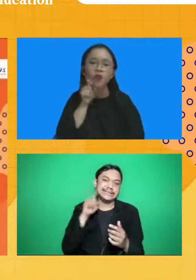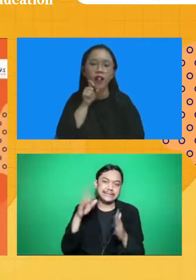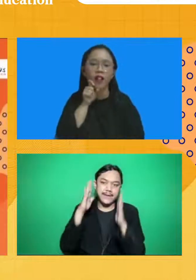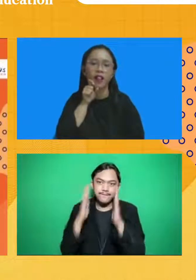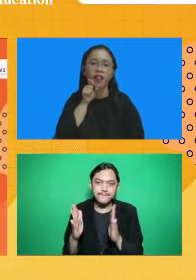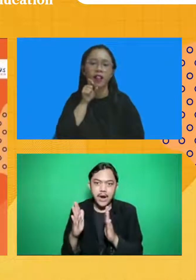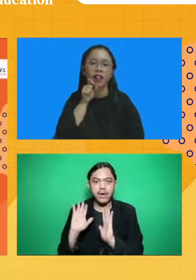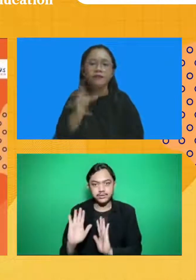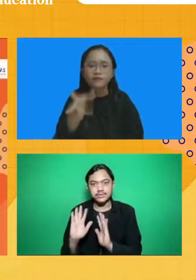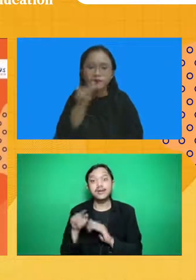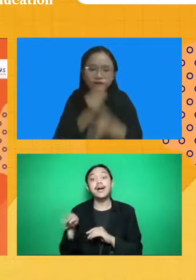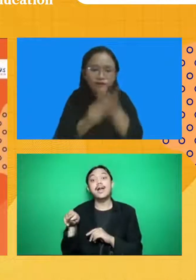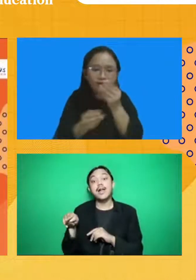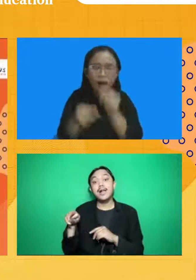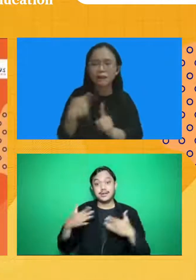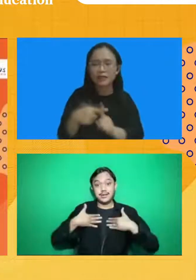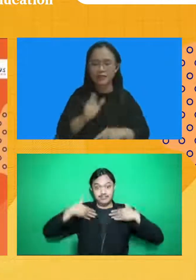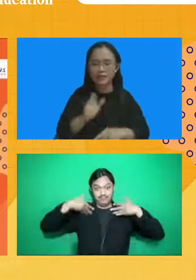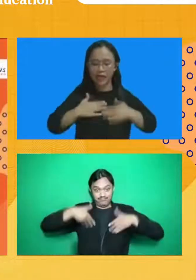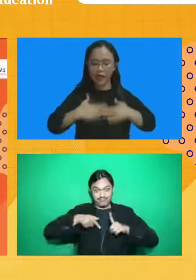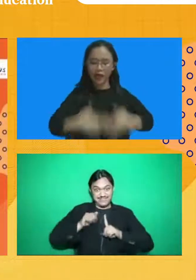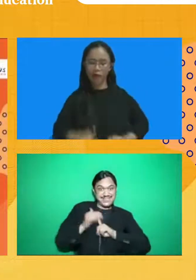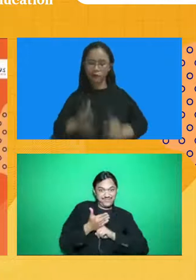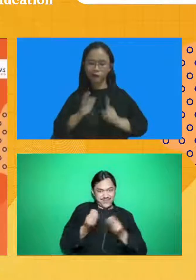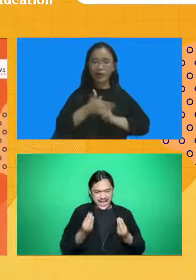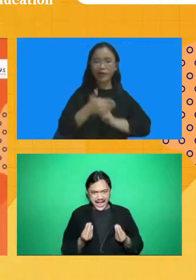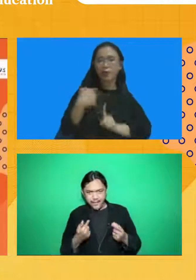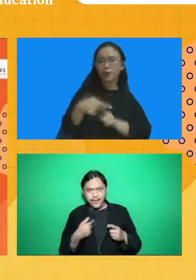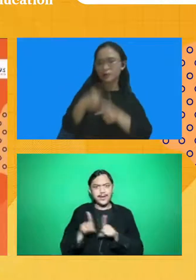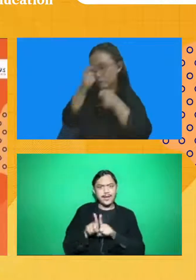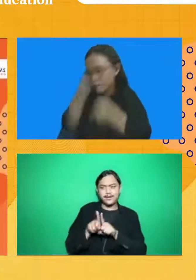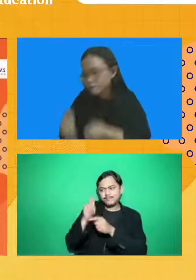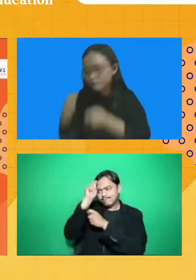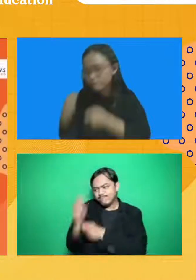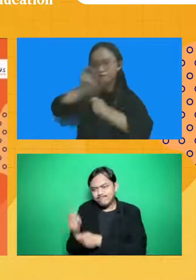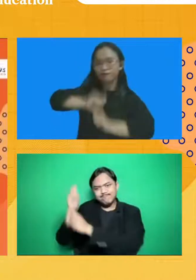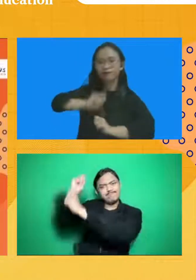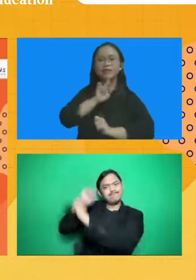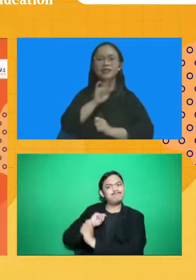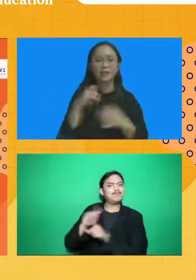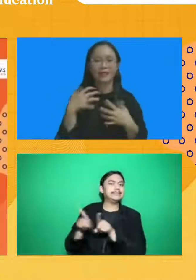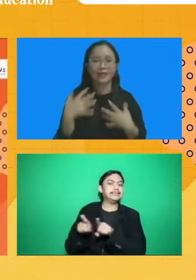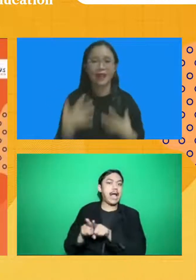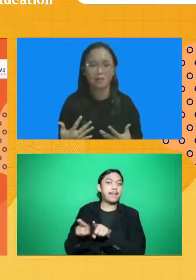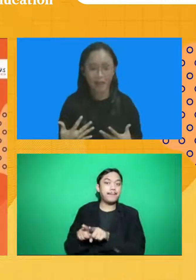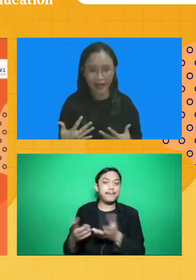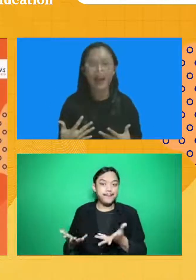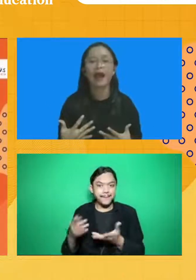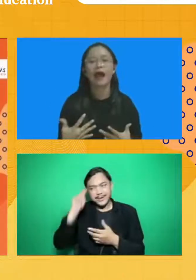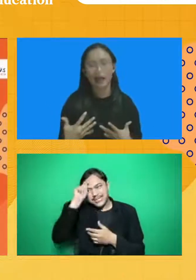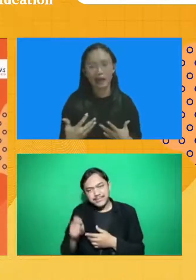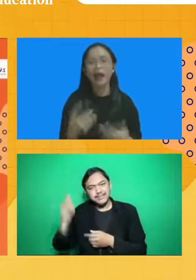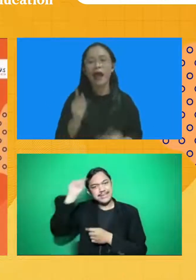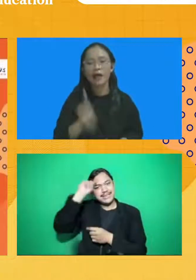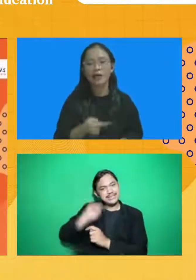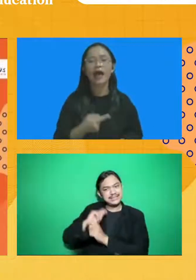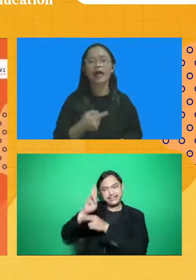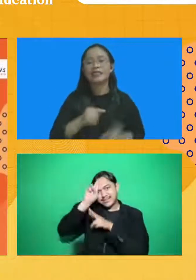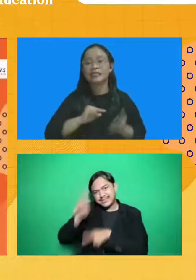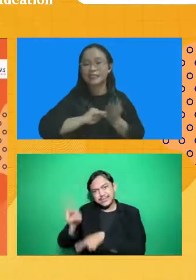respected. That's we need. The high number of sexual violence cases in digital platform also impacts the importance of continue